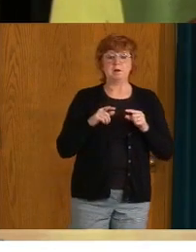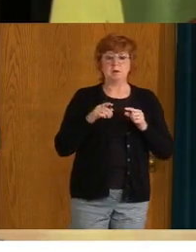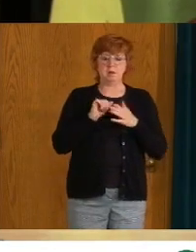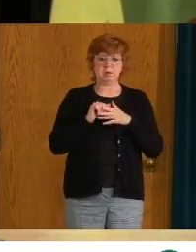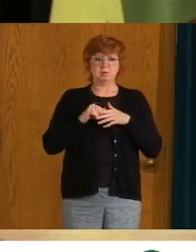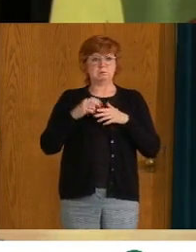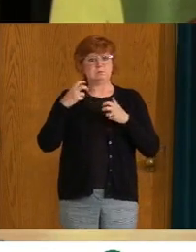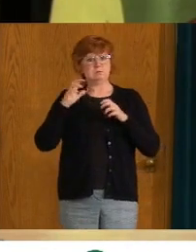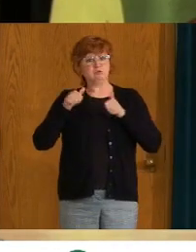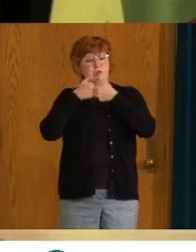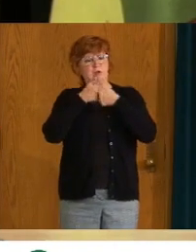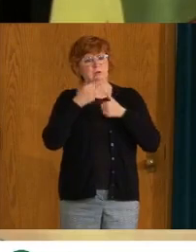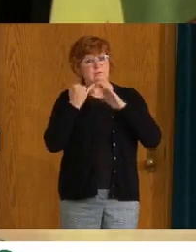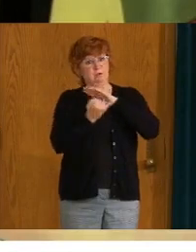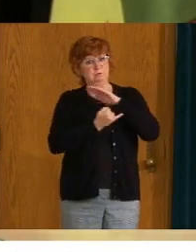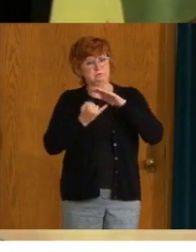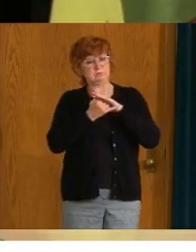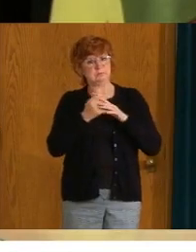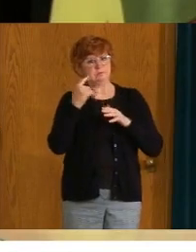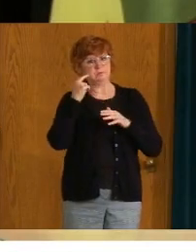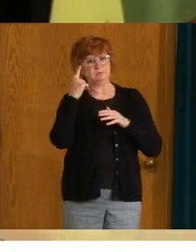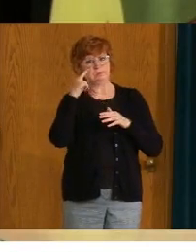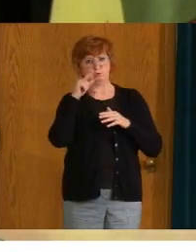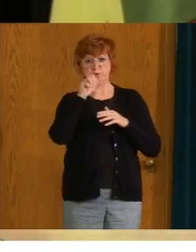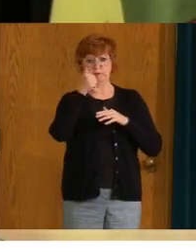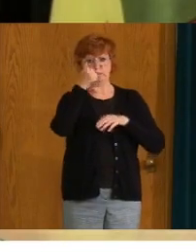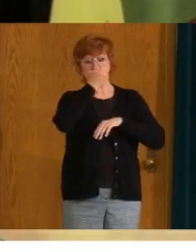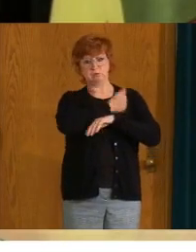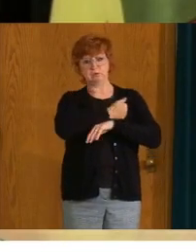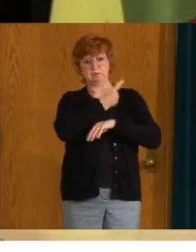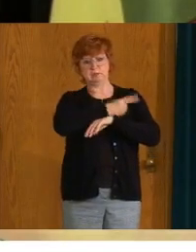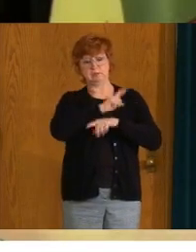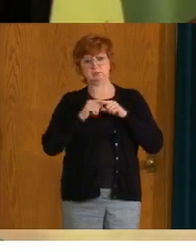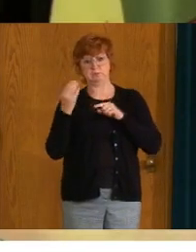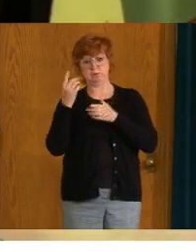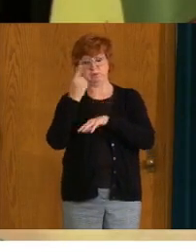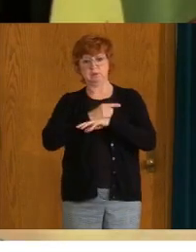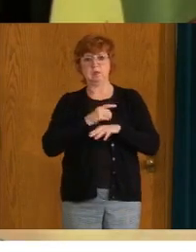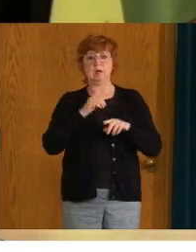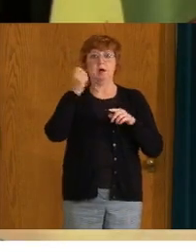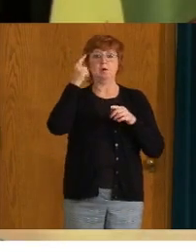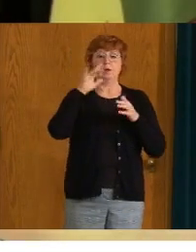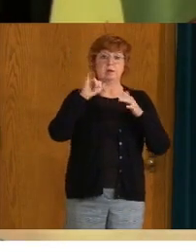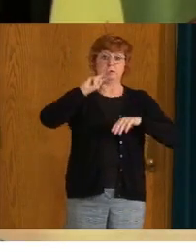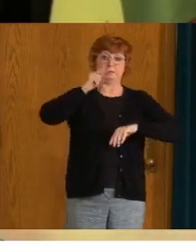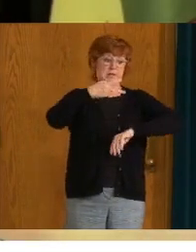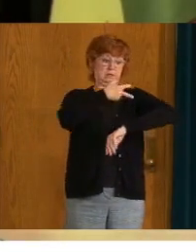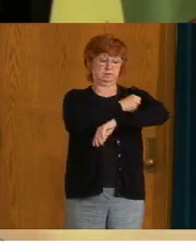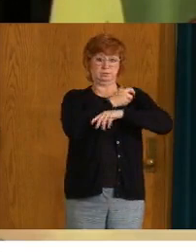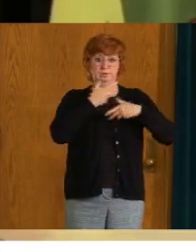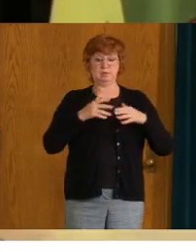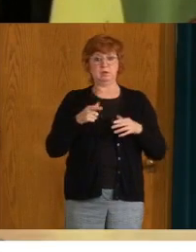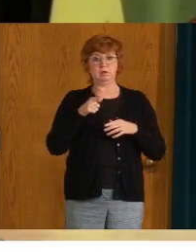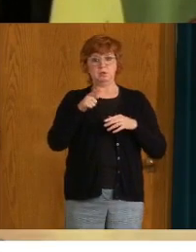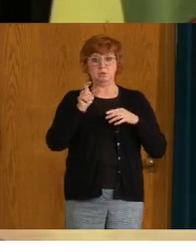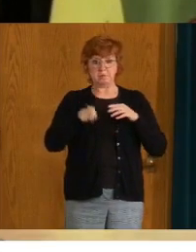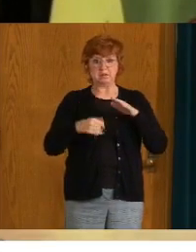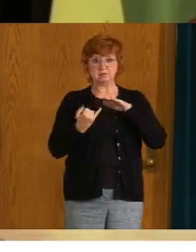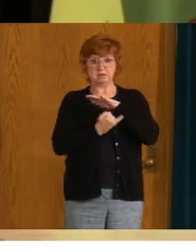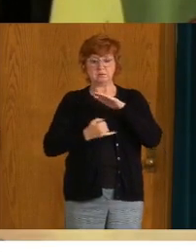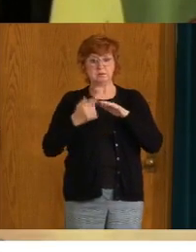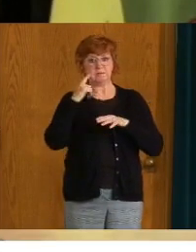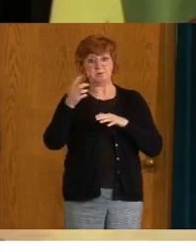if you are identified as a close contact of someone who has COVID, you will no longer be required to self-isolate. If you are